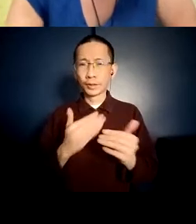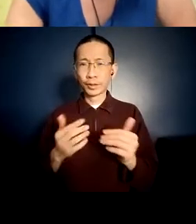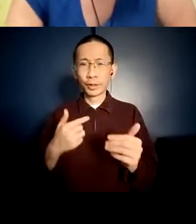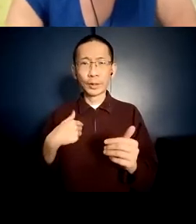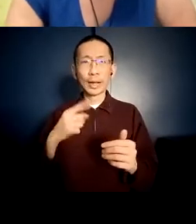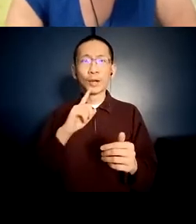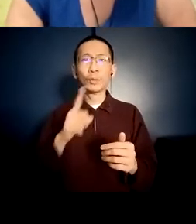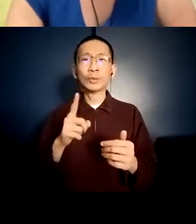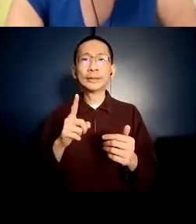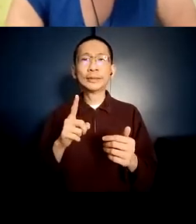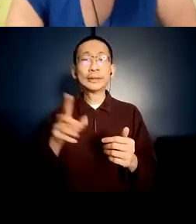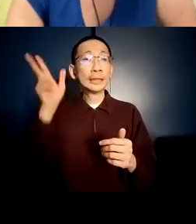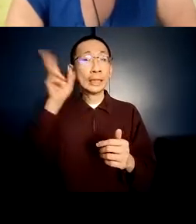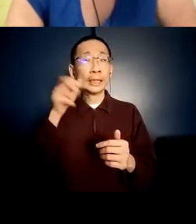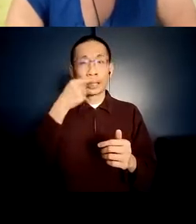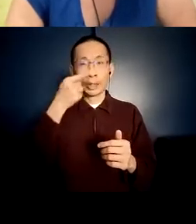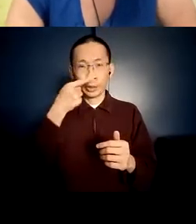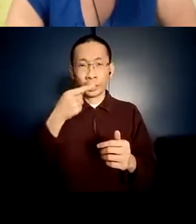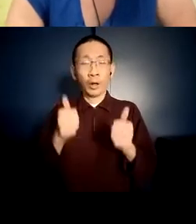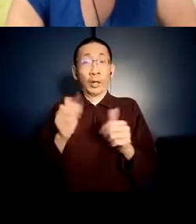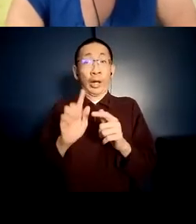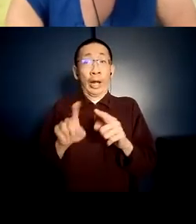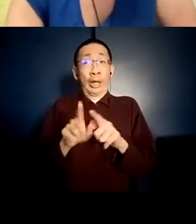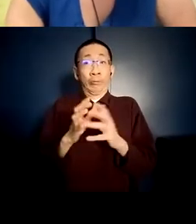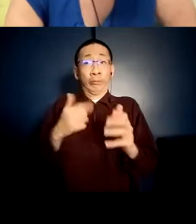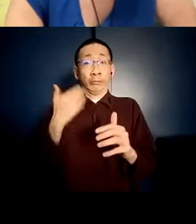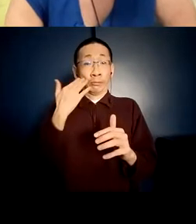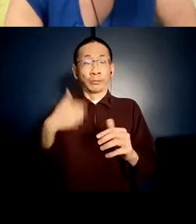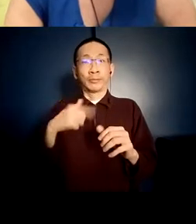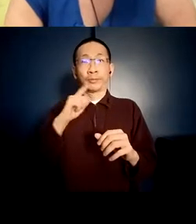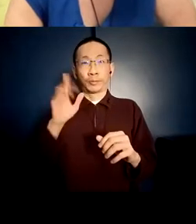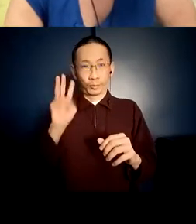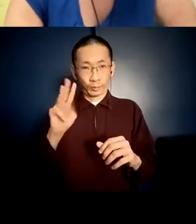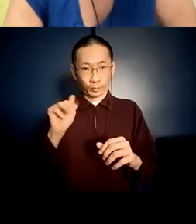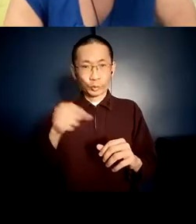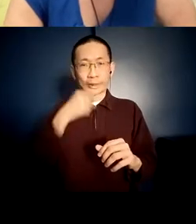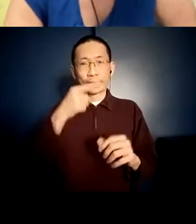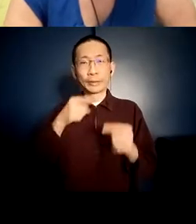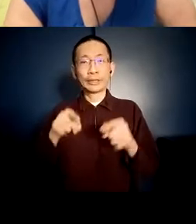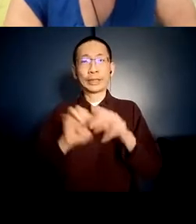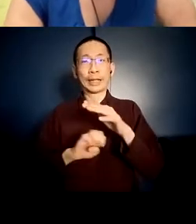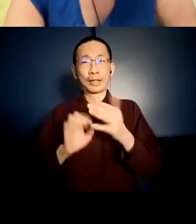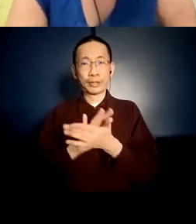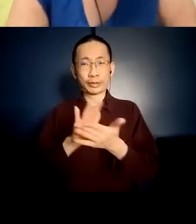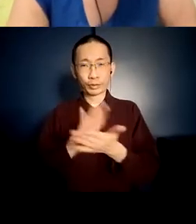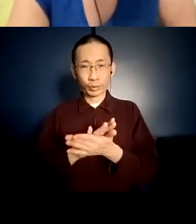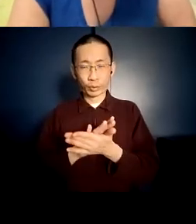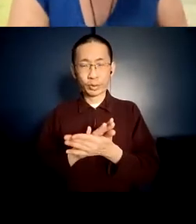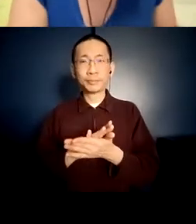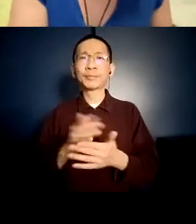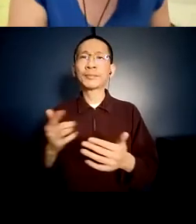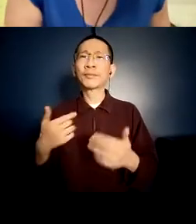was hearing, or to the best of my knowledge, I was hearing during my elementary school days. I had a